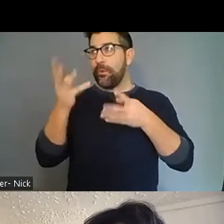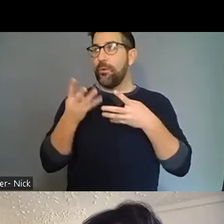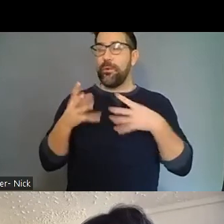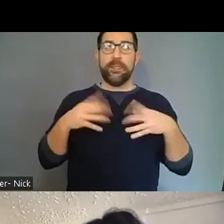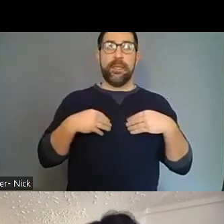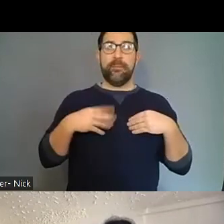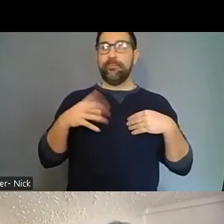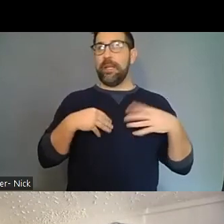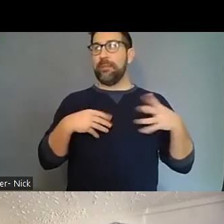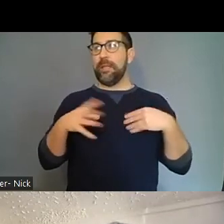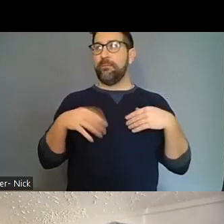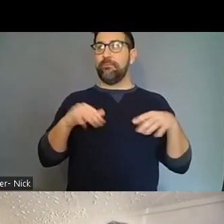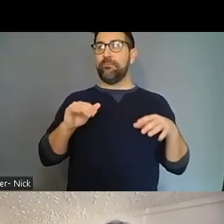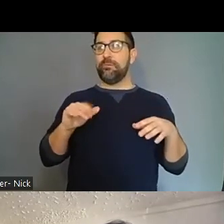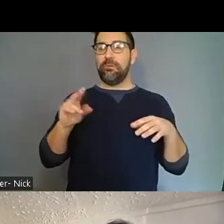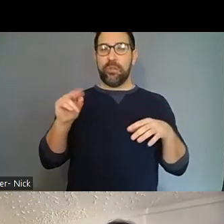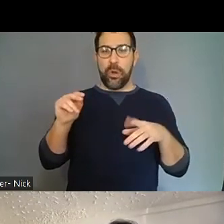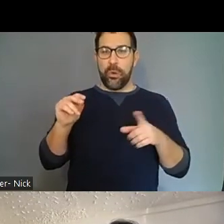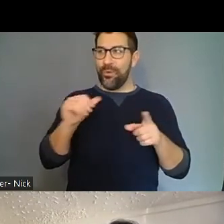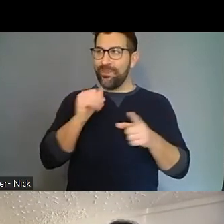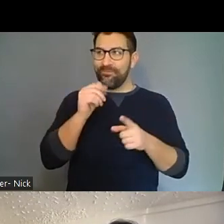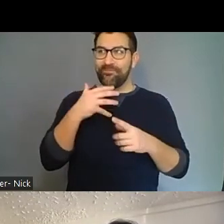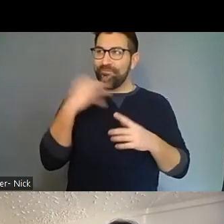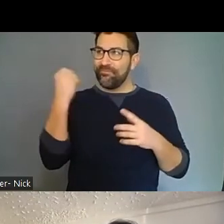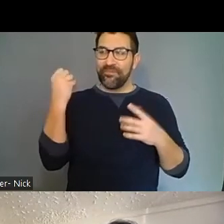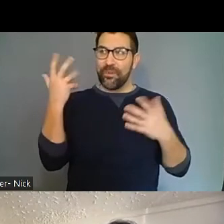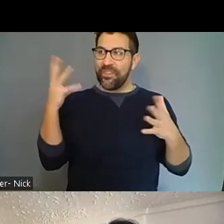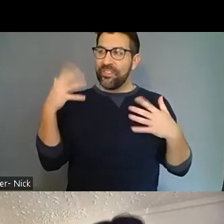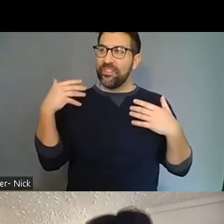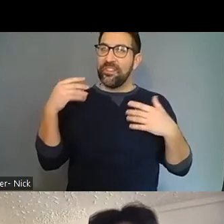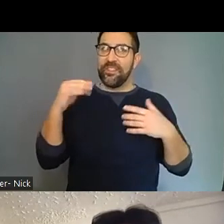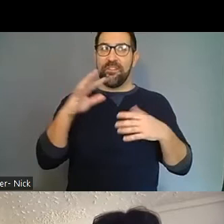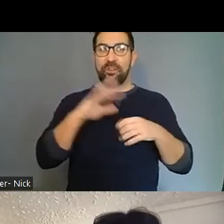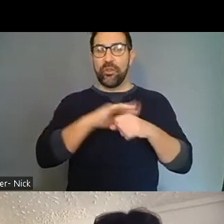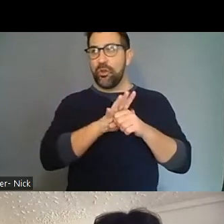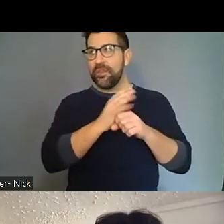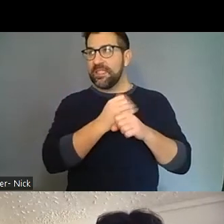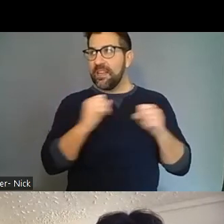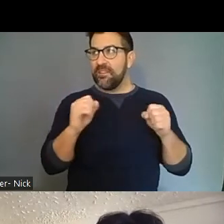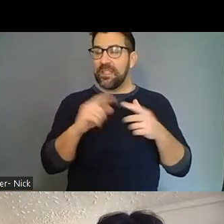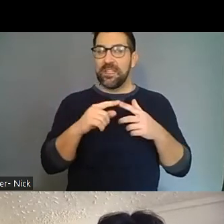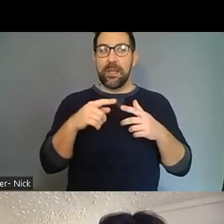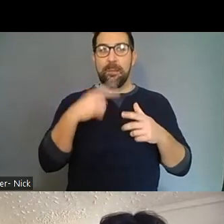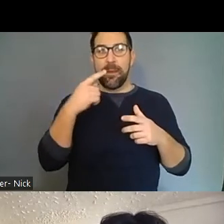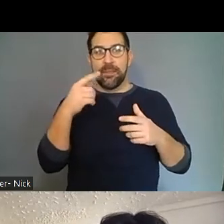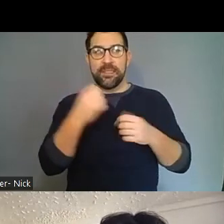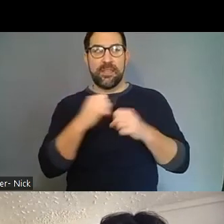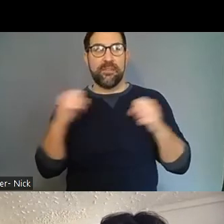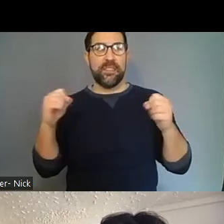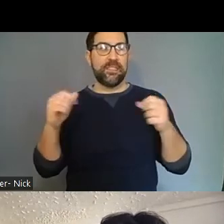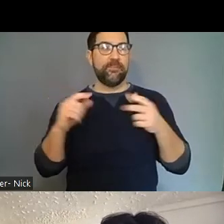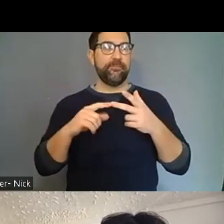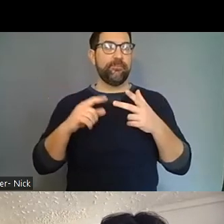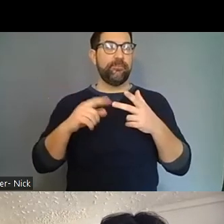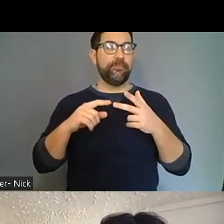tired of sitting in these conditions. And so when we talk about whether it's COVID safety, whether it's public safety, whether